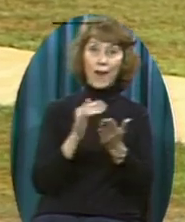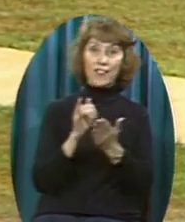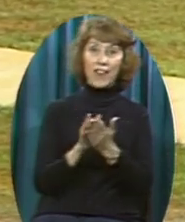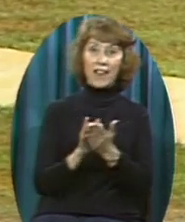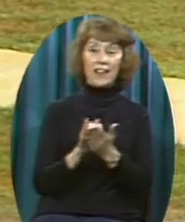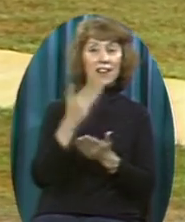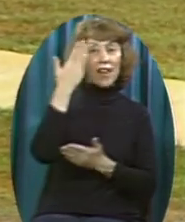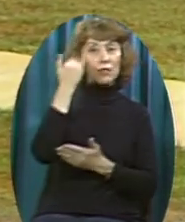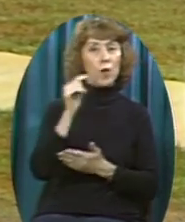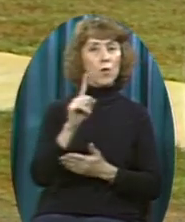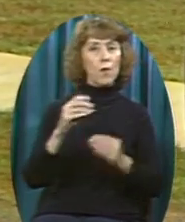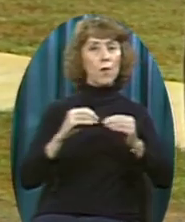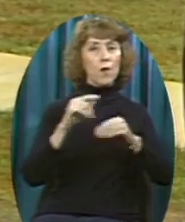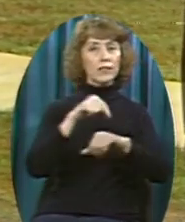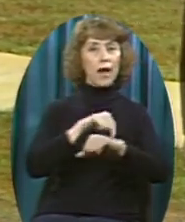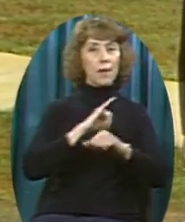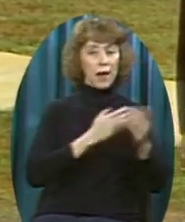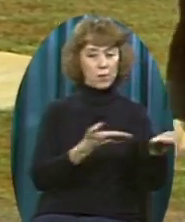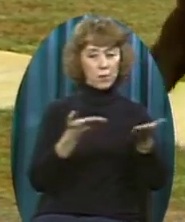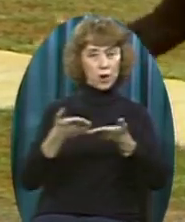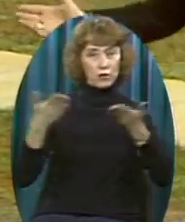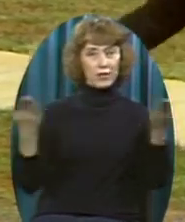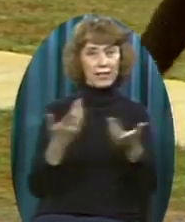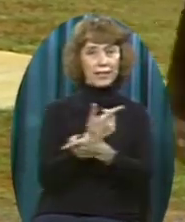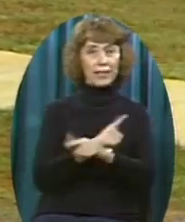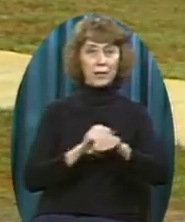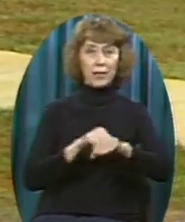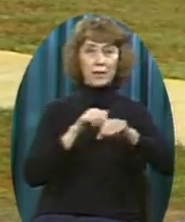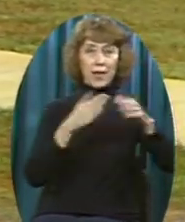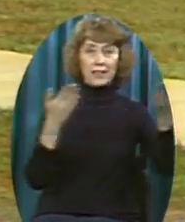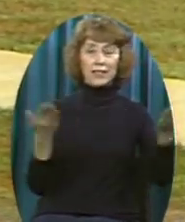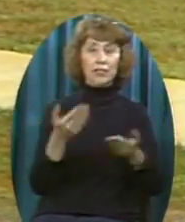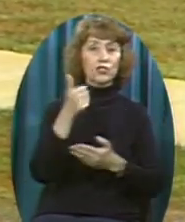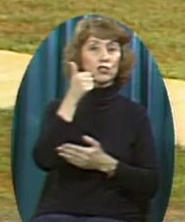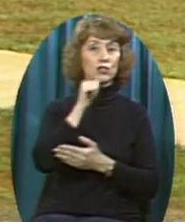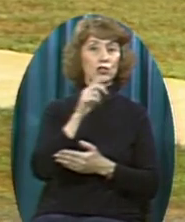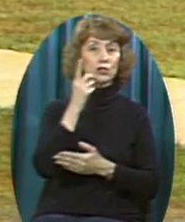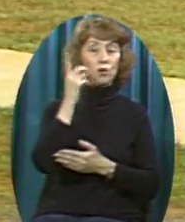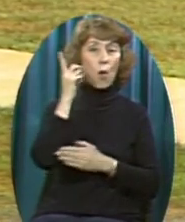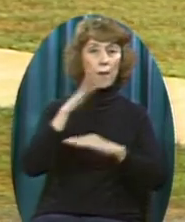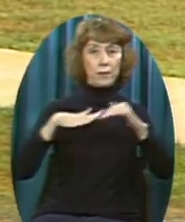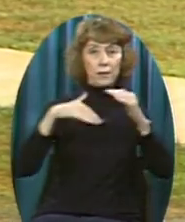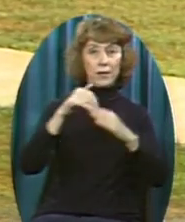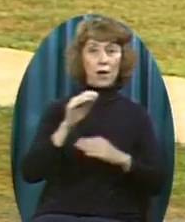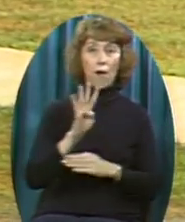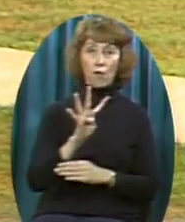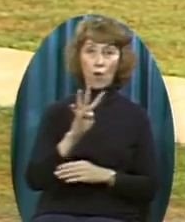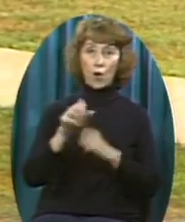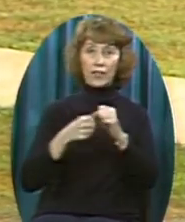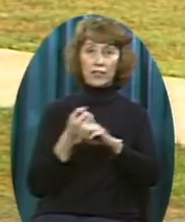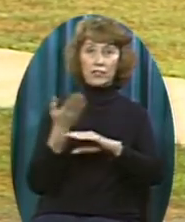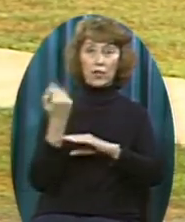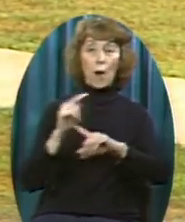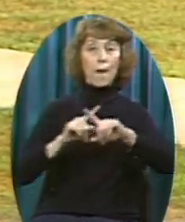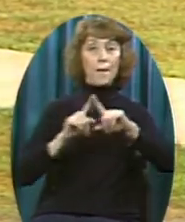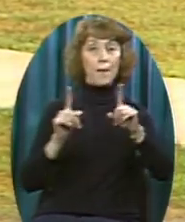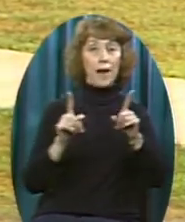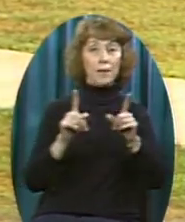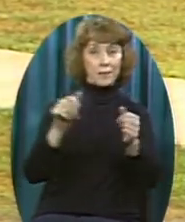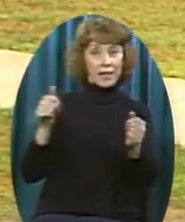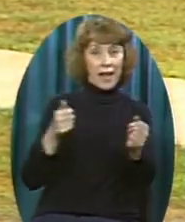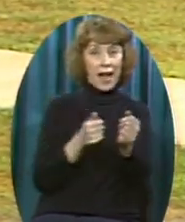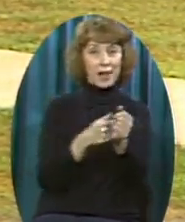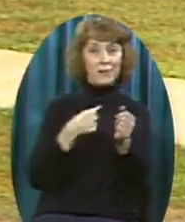more time, I've brought you to Liberty Mountain. These are the girls' dorms, were built 4 years ago, but over my shoulder, you can see the brand